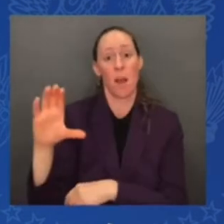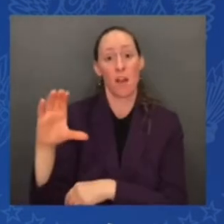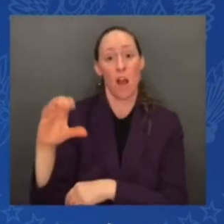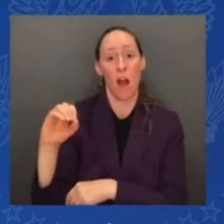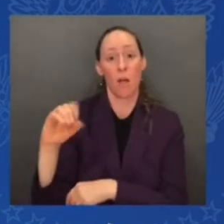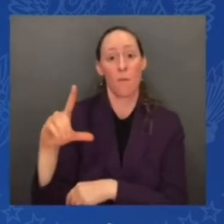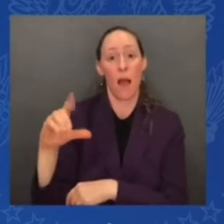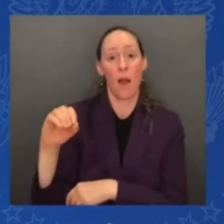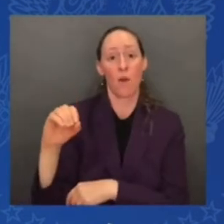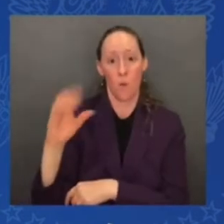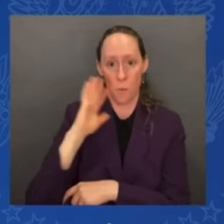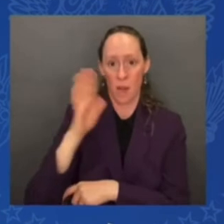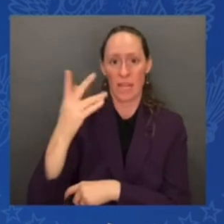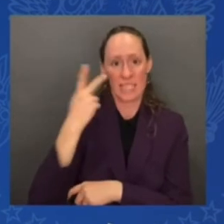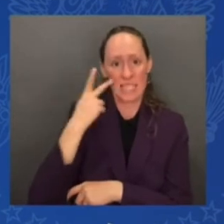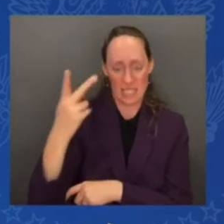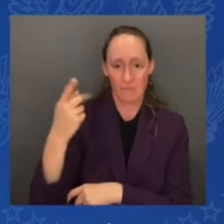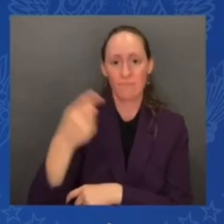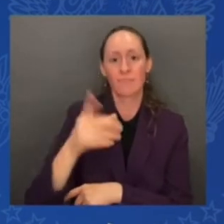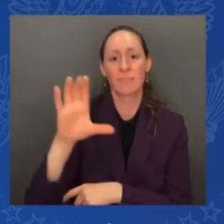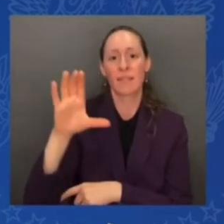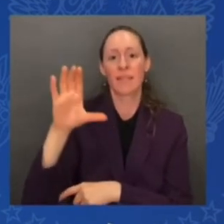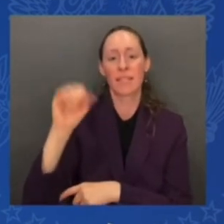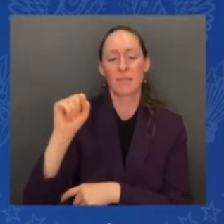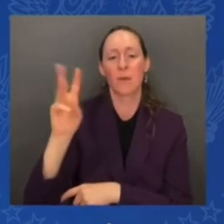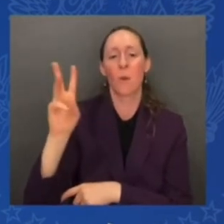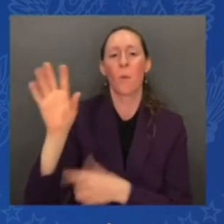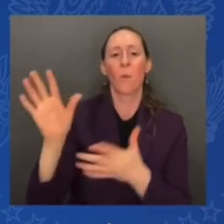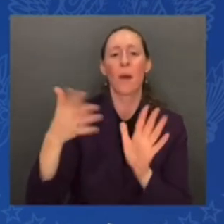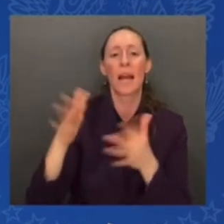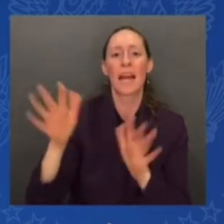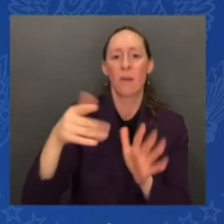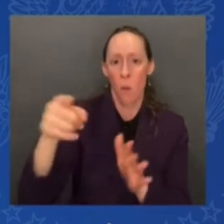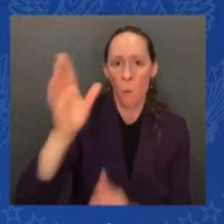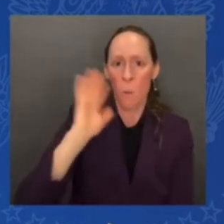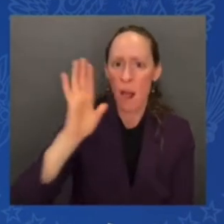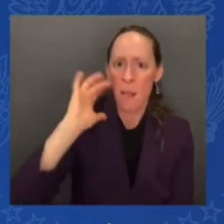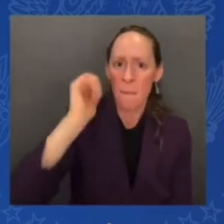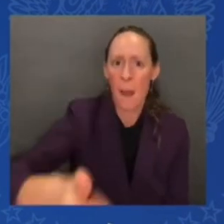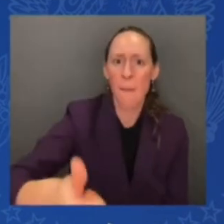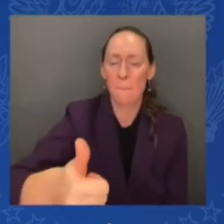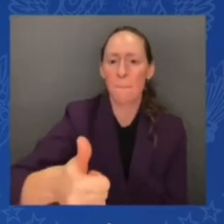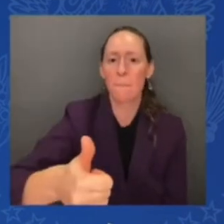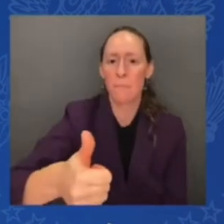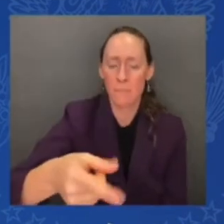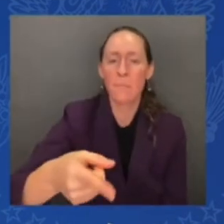Congresswoman Lauren Boebert, you know, that very quiet Republican lady.